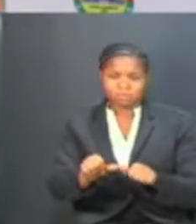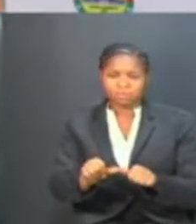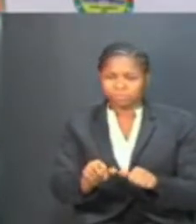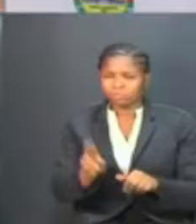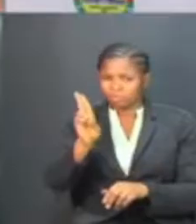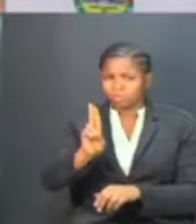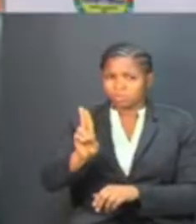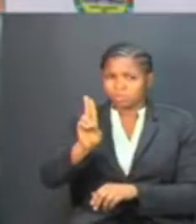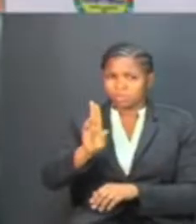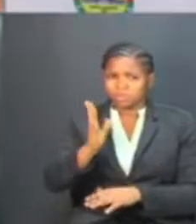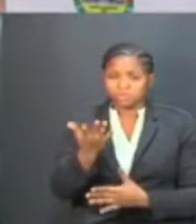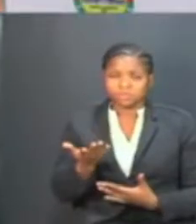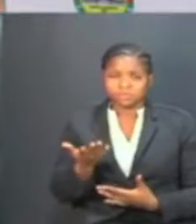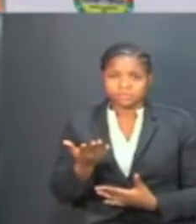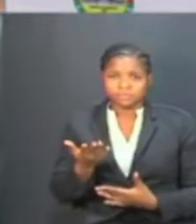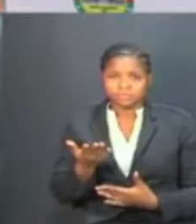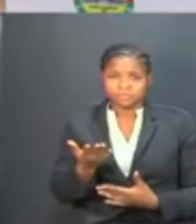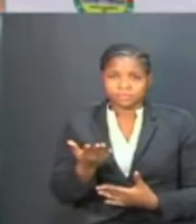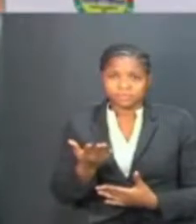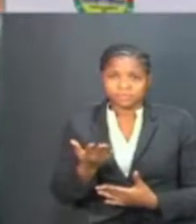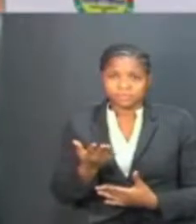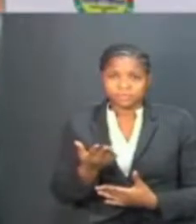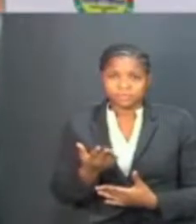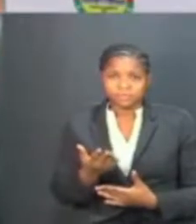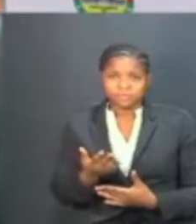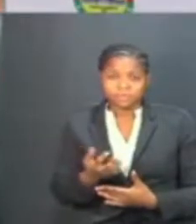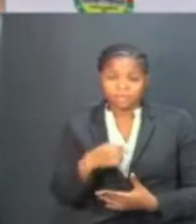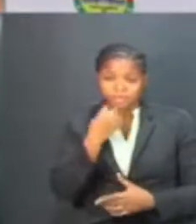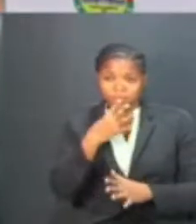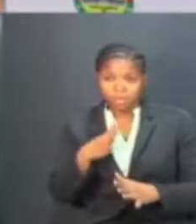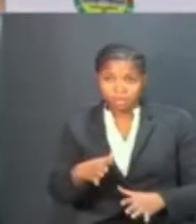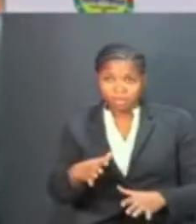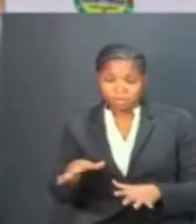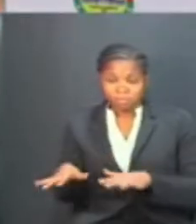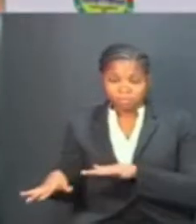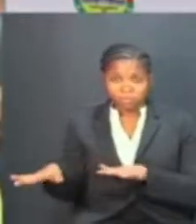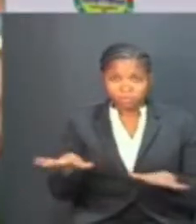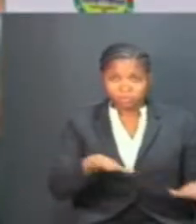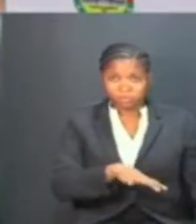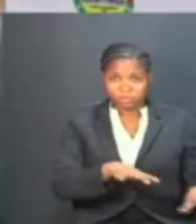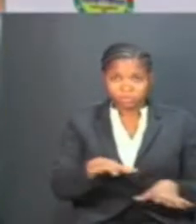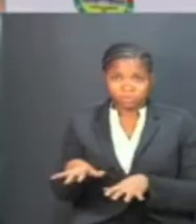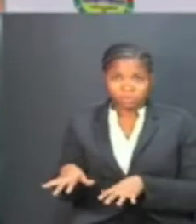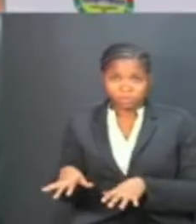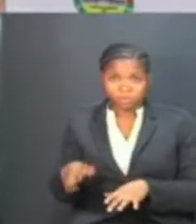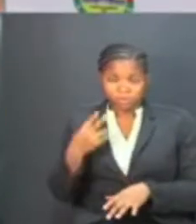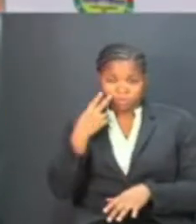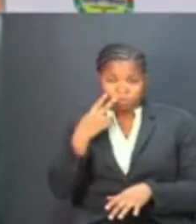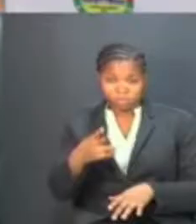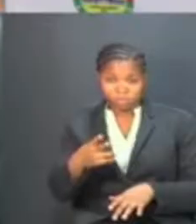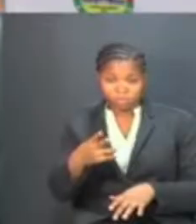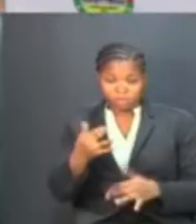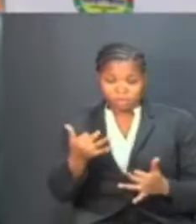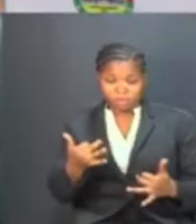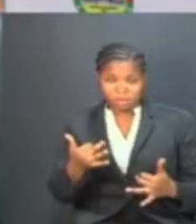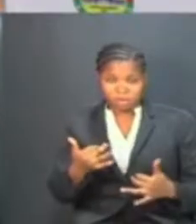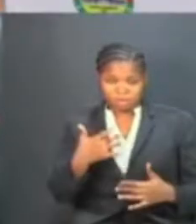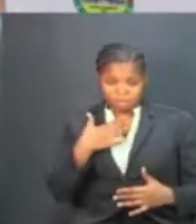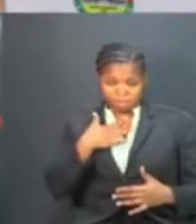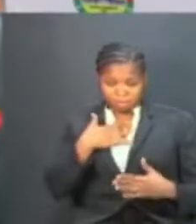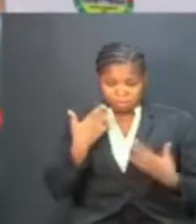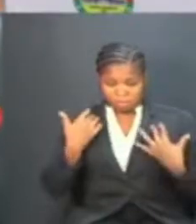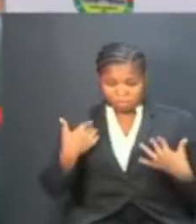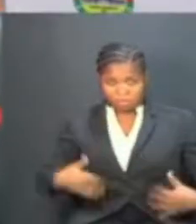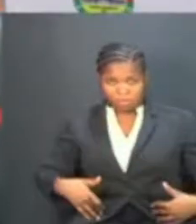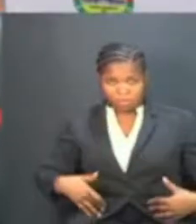Speaker, the fugu, as you have seen, these two colors I'm wearing are from my own